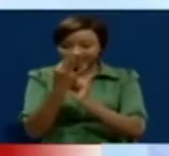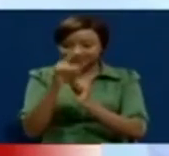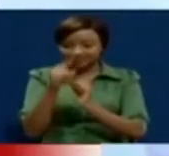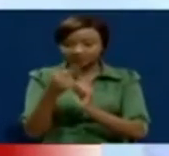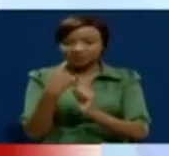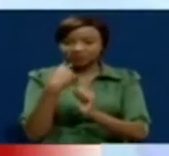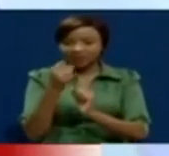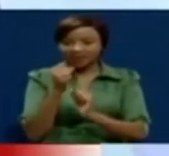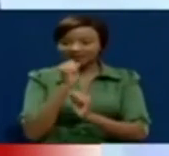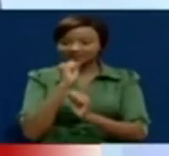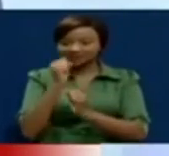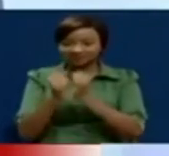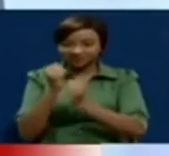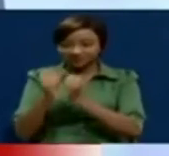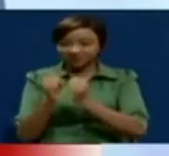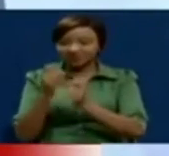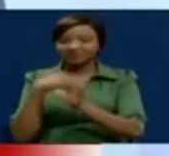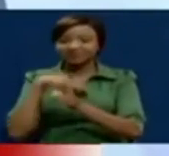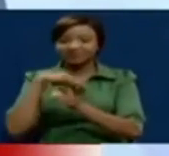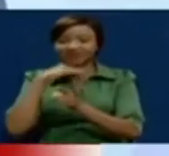13,155 deaths.